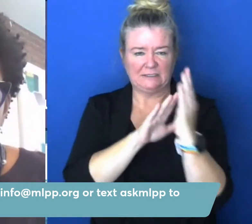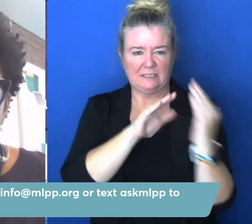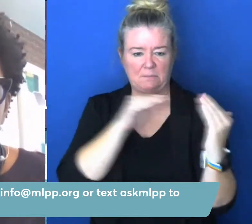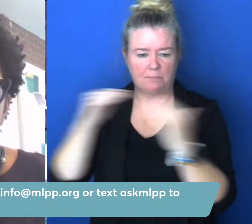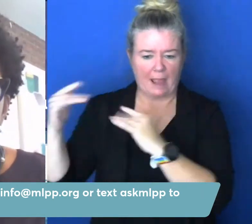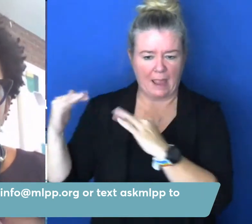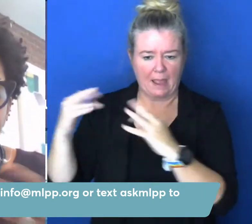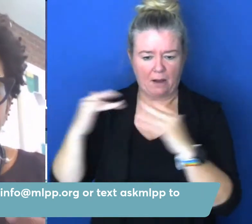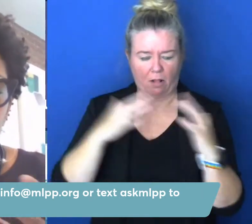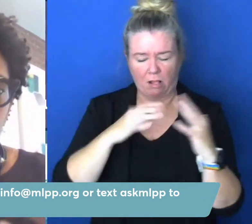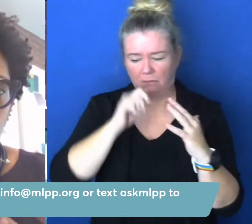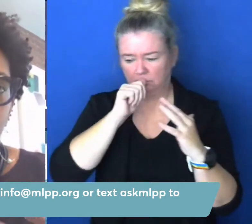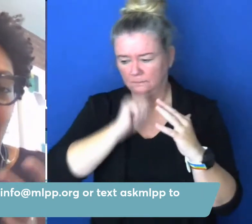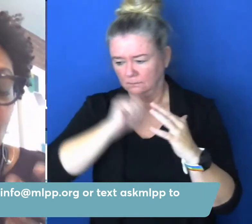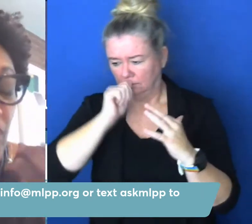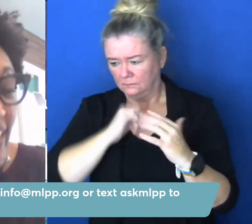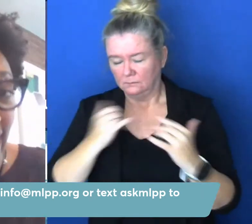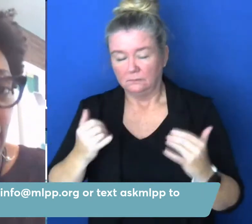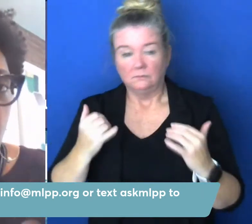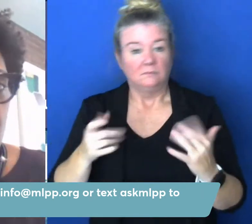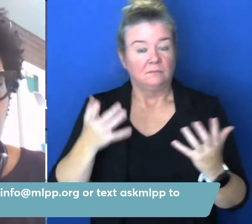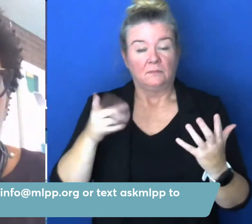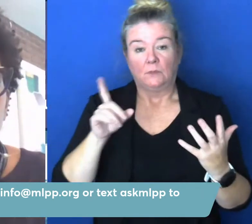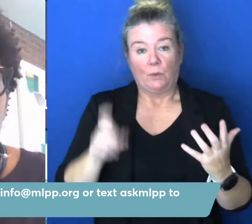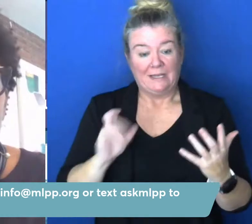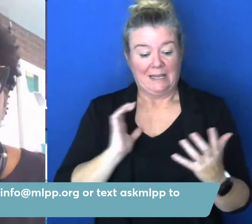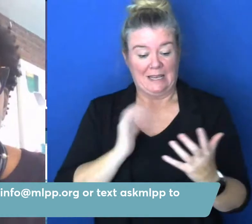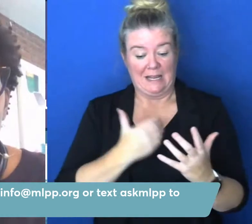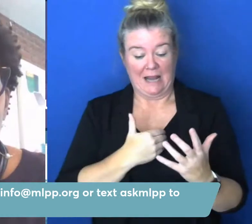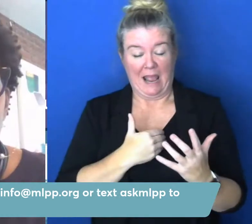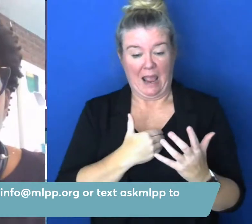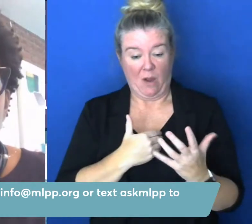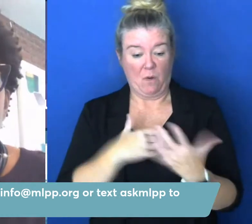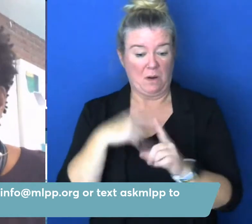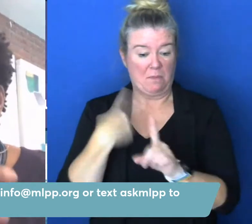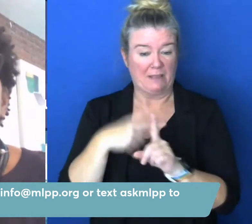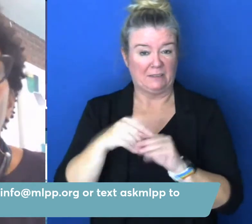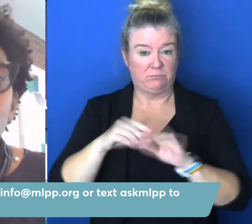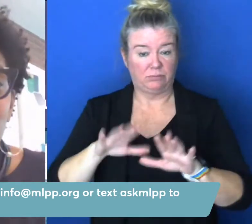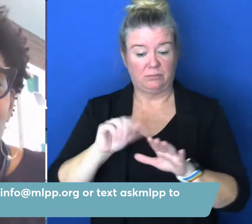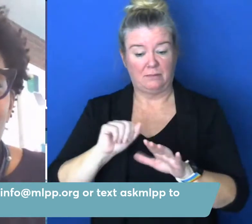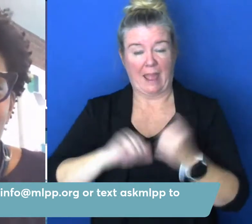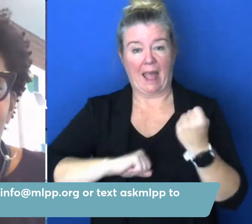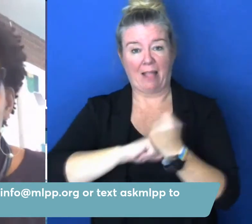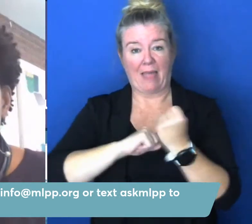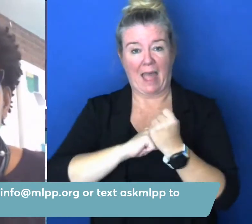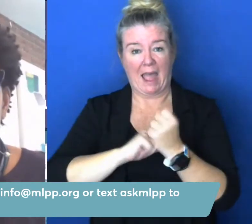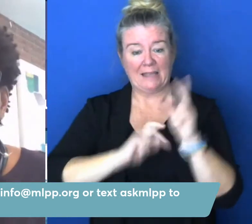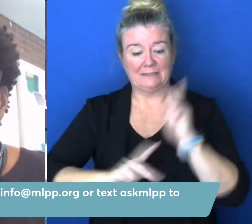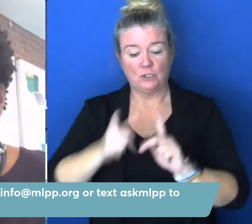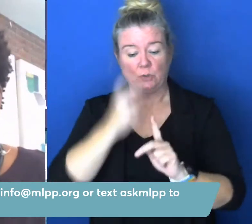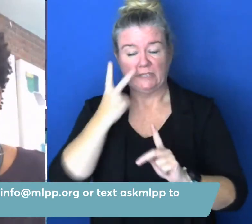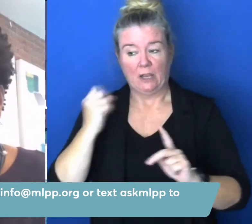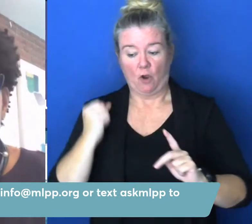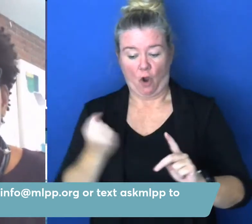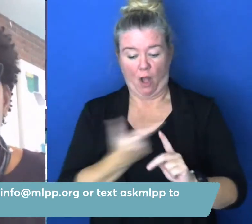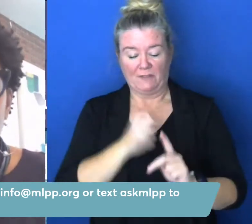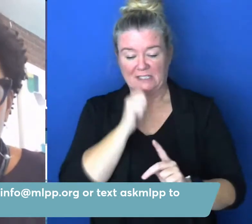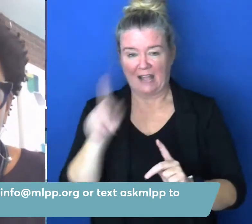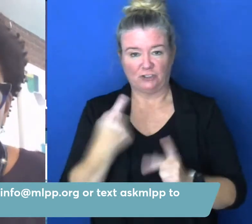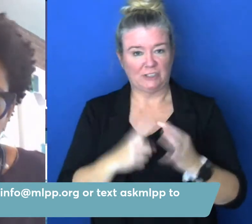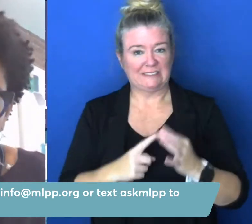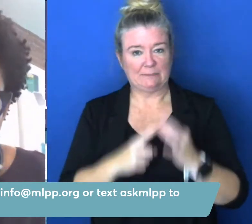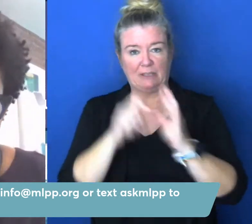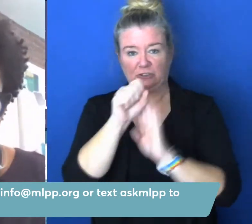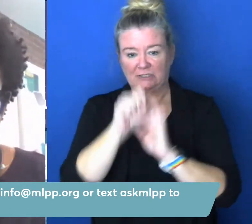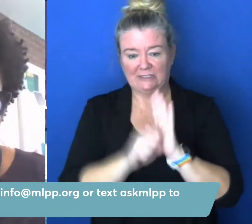And we have to, and we need our philanthropic allies to see all of us, not just the special states, not just